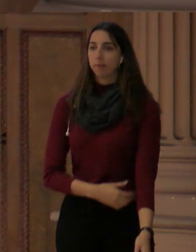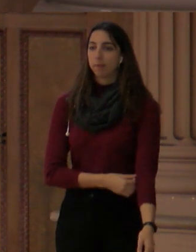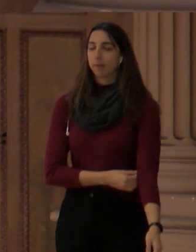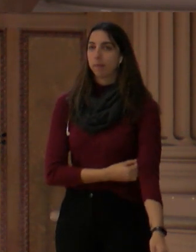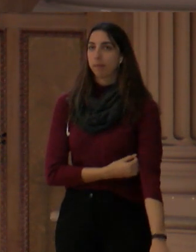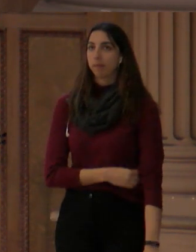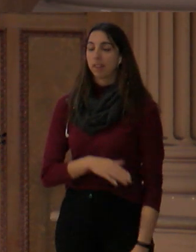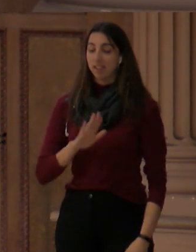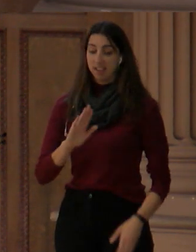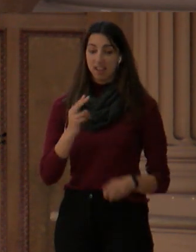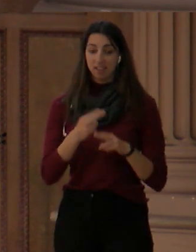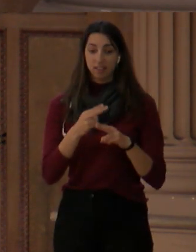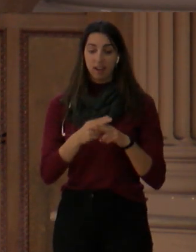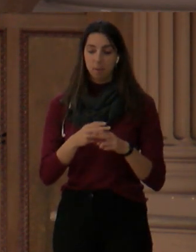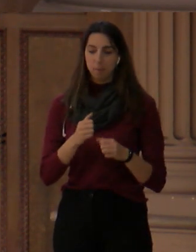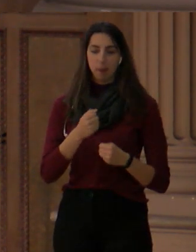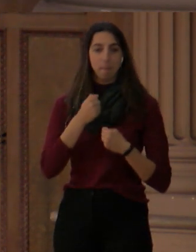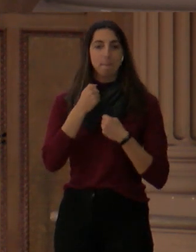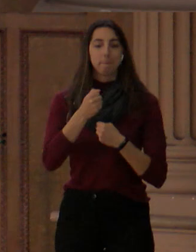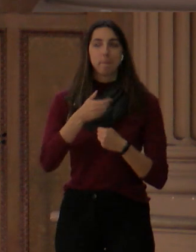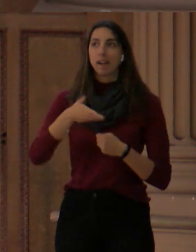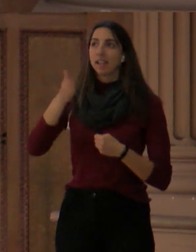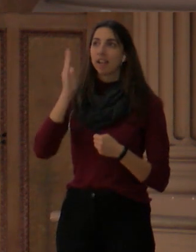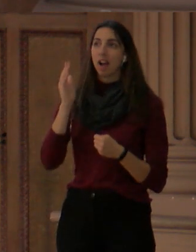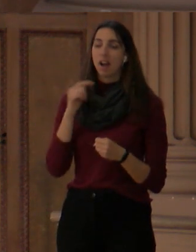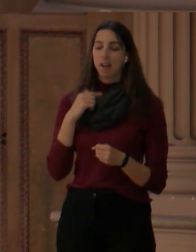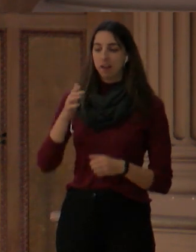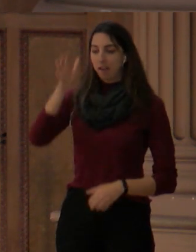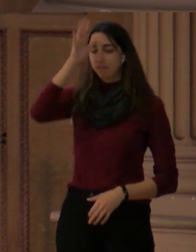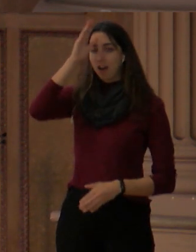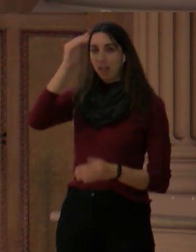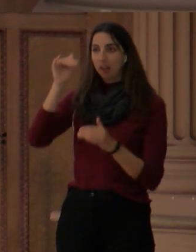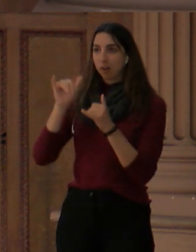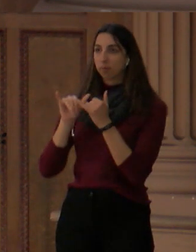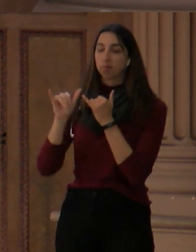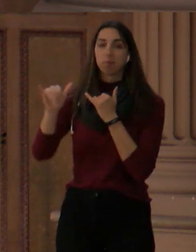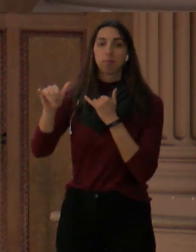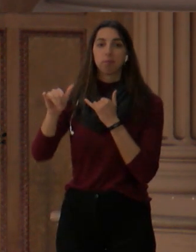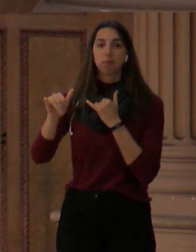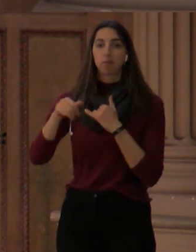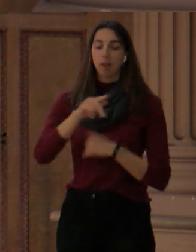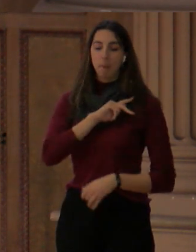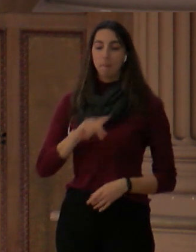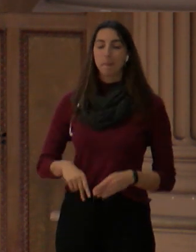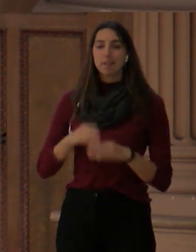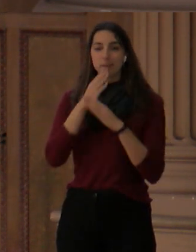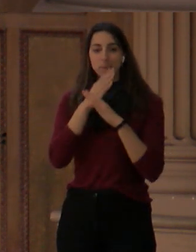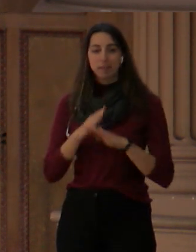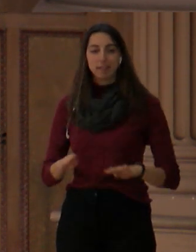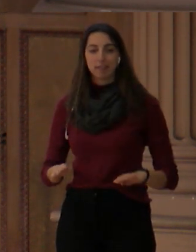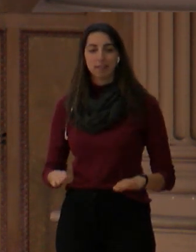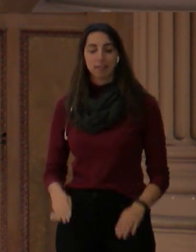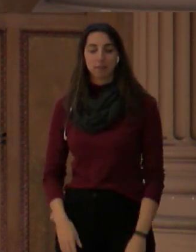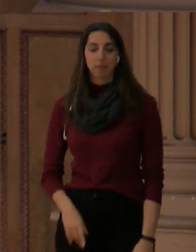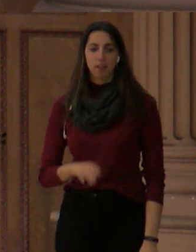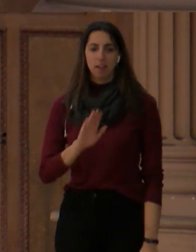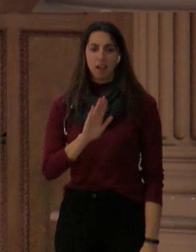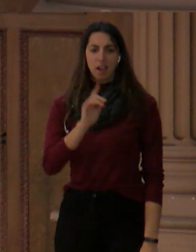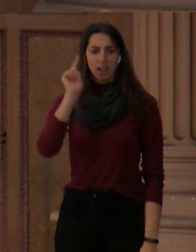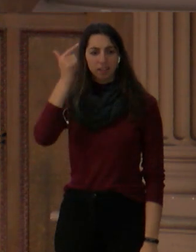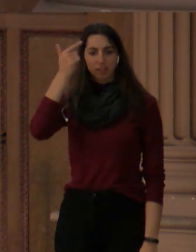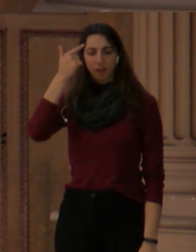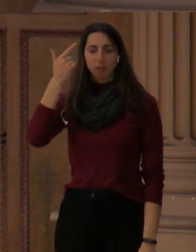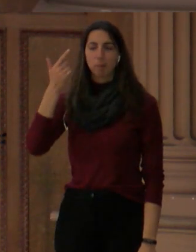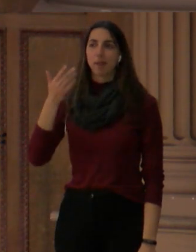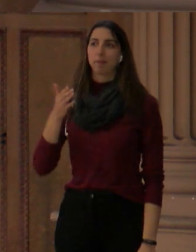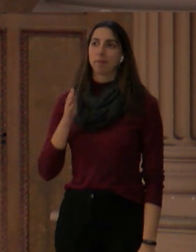Counselor, Mighty God, Everlasting Father, Prince of Peace. Of the increase of his government and of peace, there